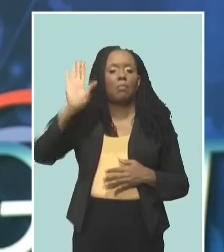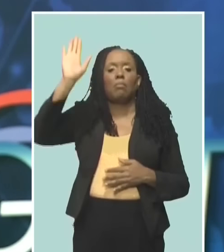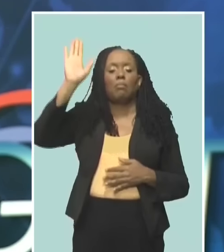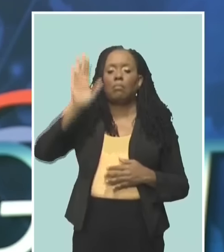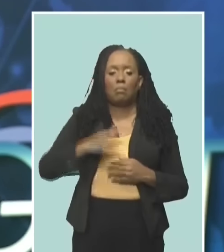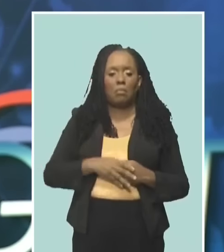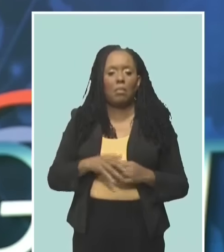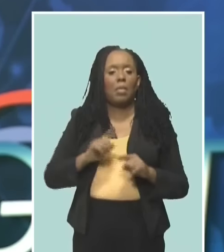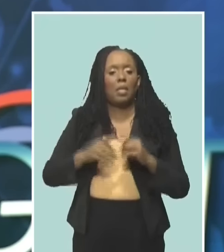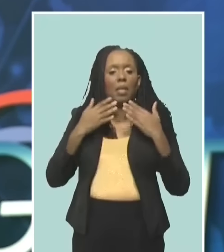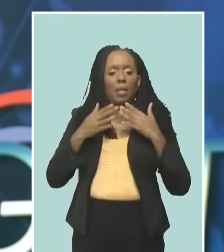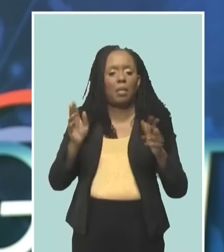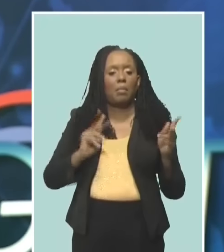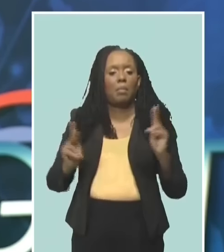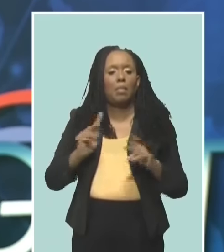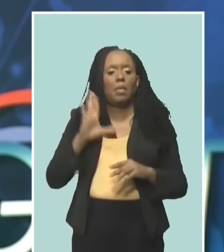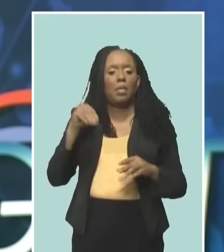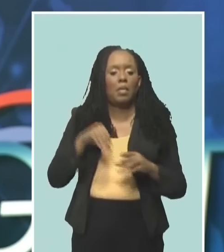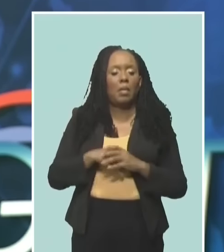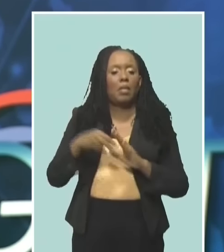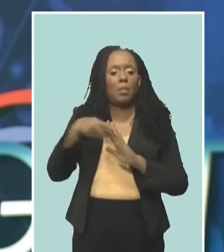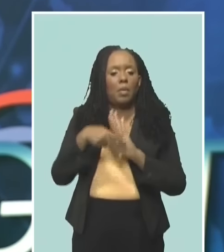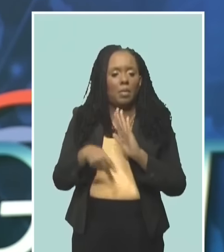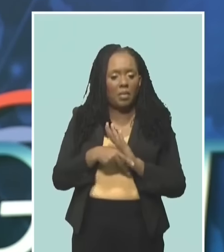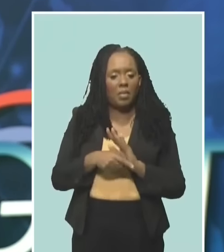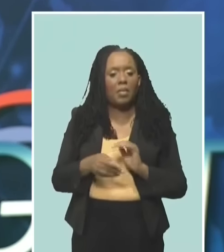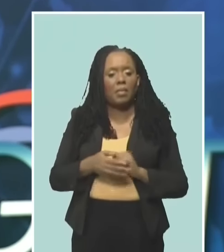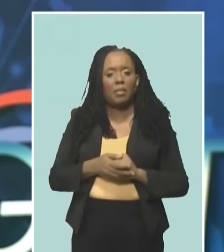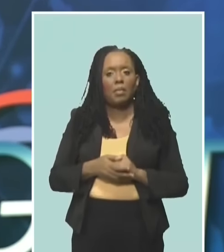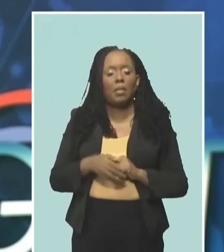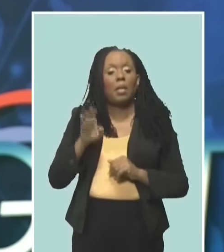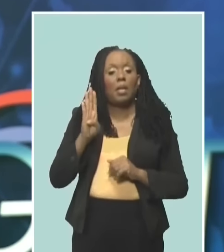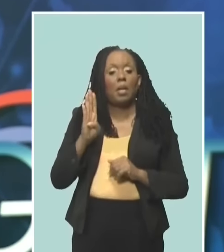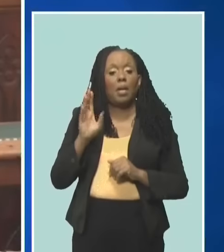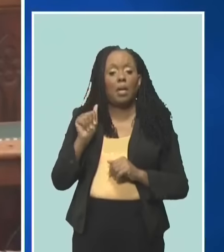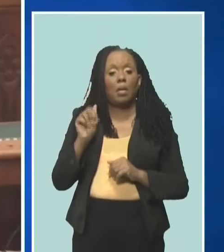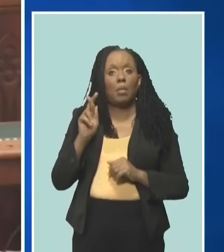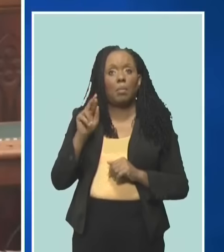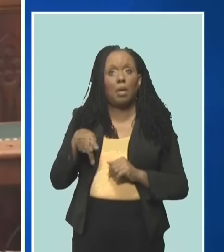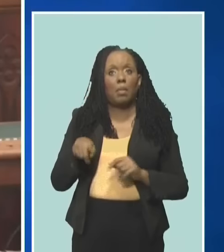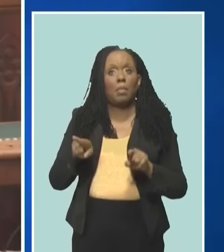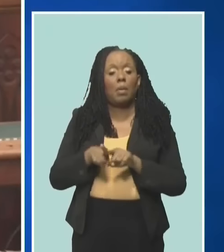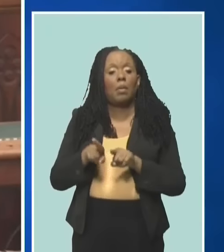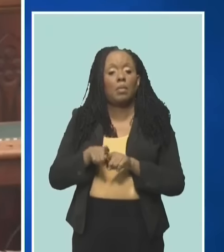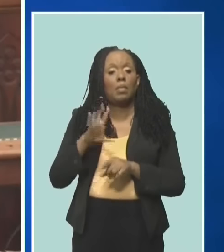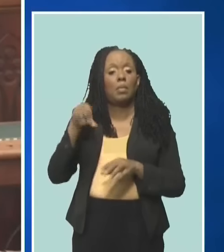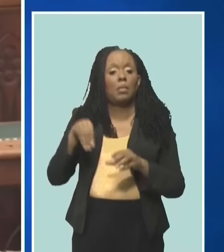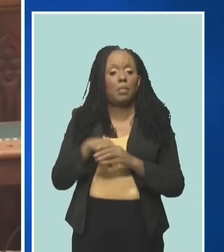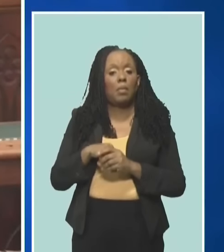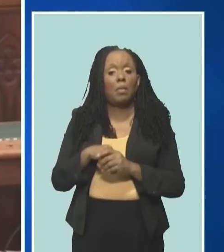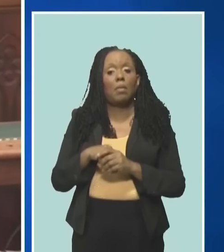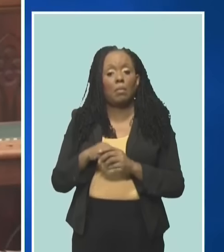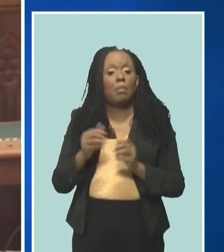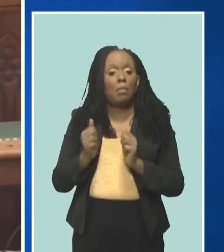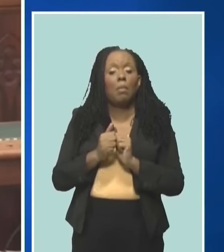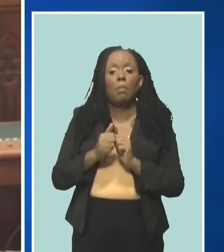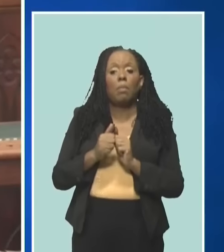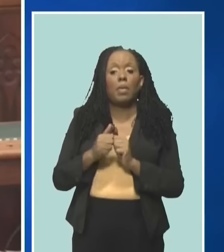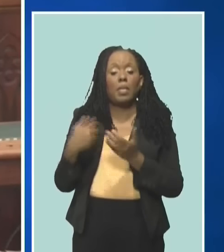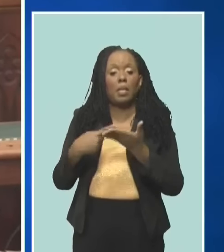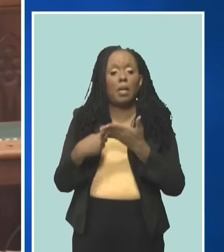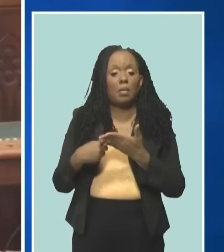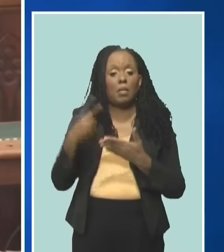policy, including the Barbados Association of Retired Persons. I join Minister, member for